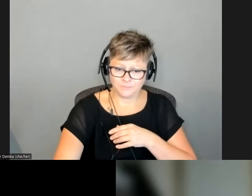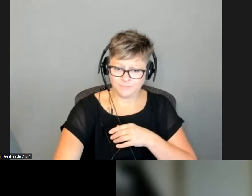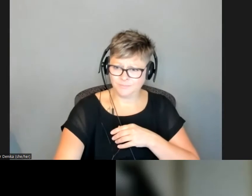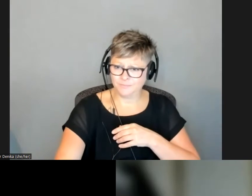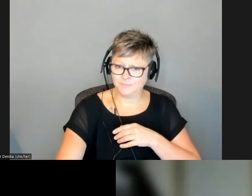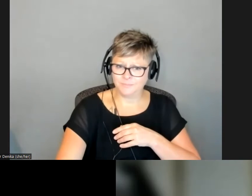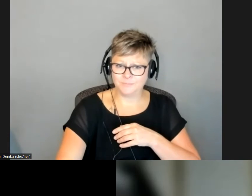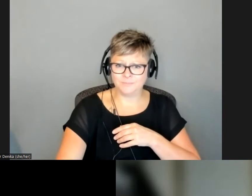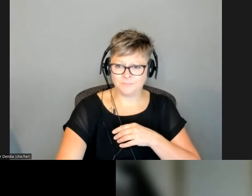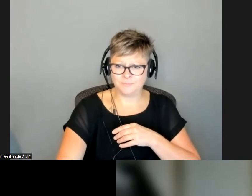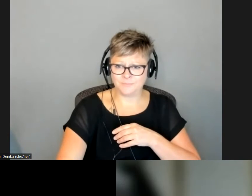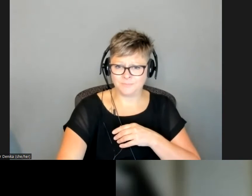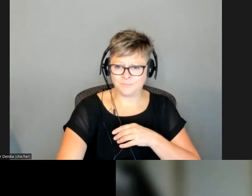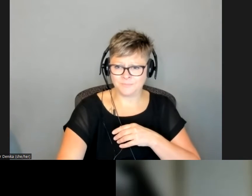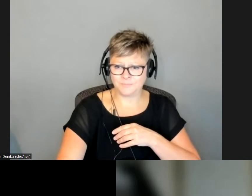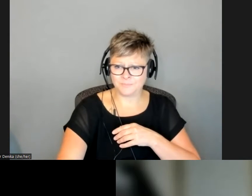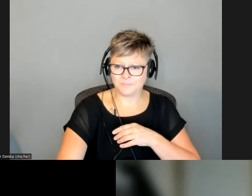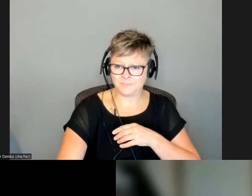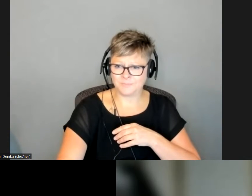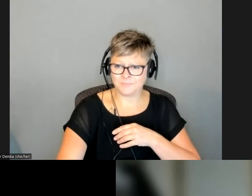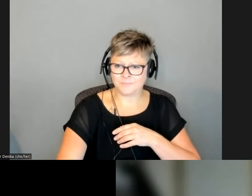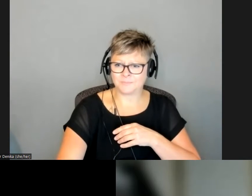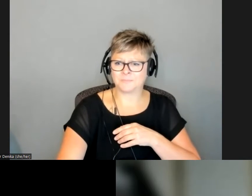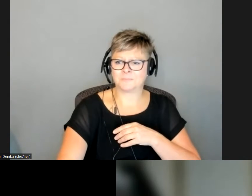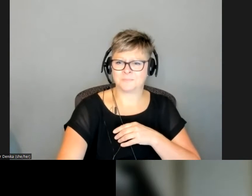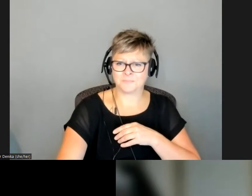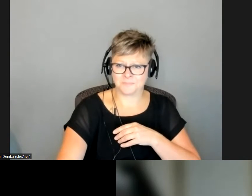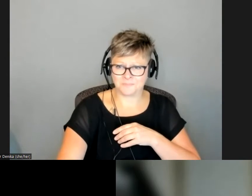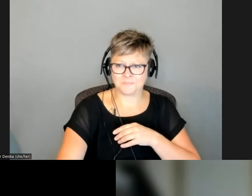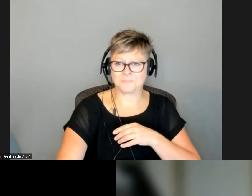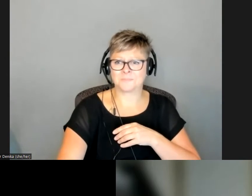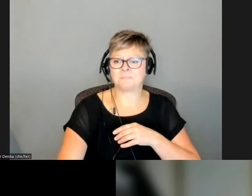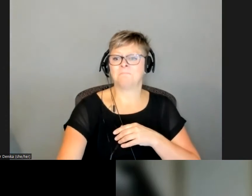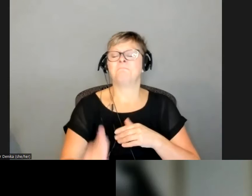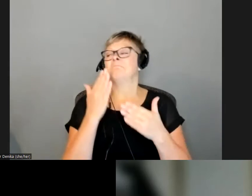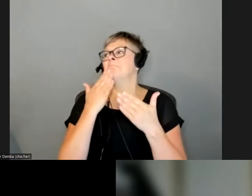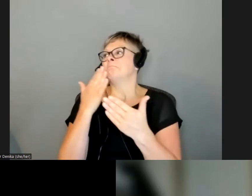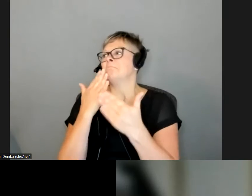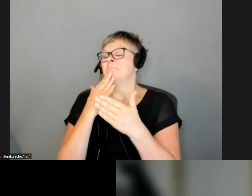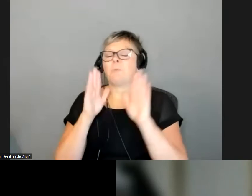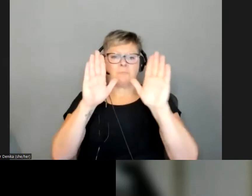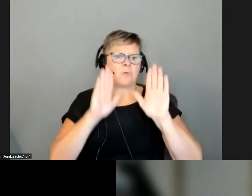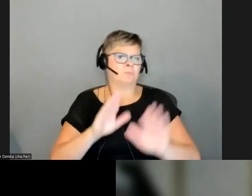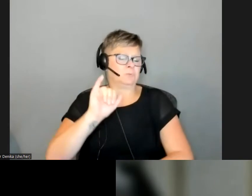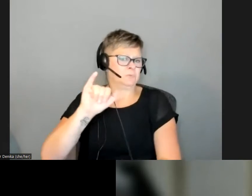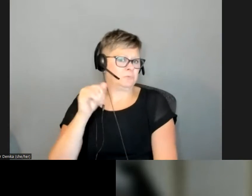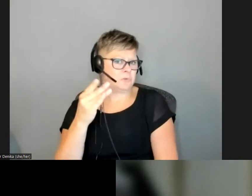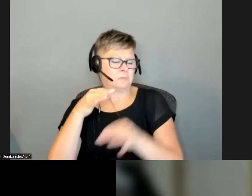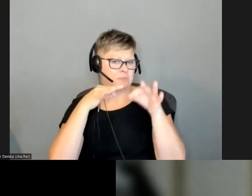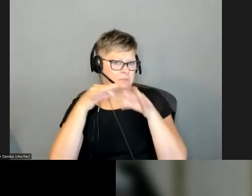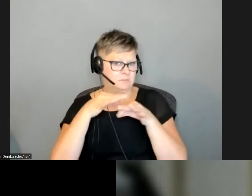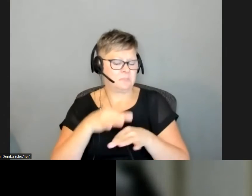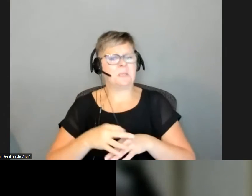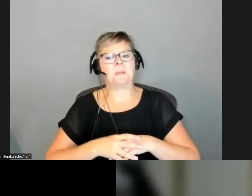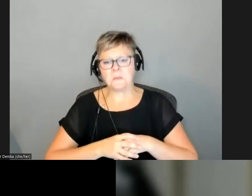I think you did a wonderful job in explaining a lot of that. What Belinda was talking about too